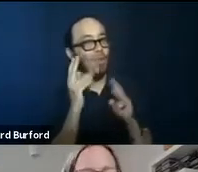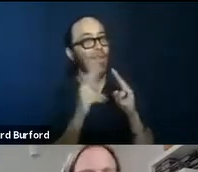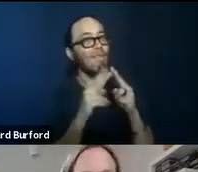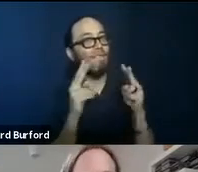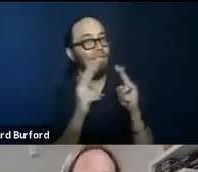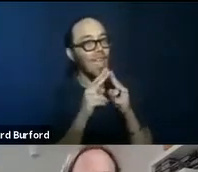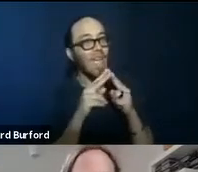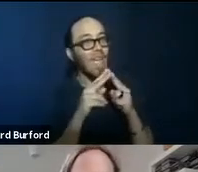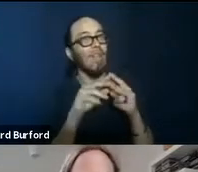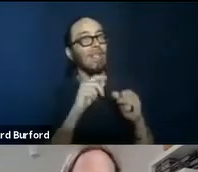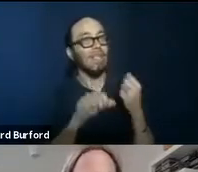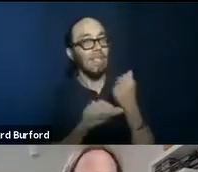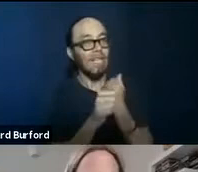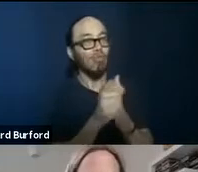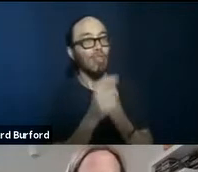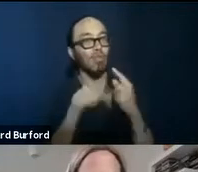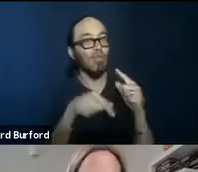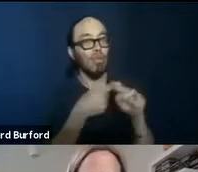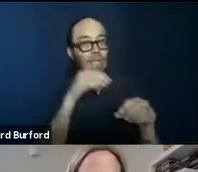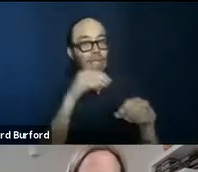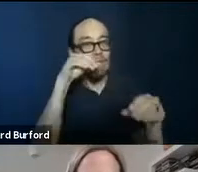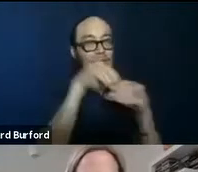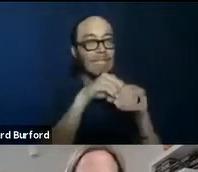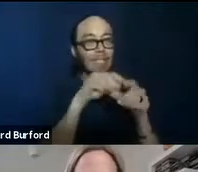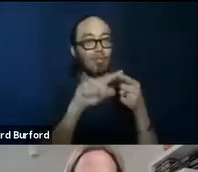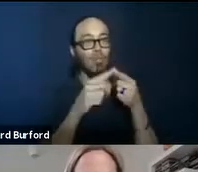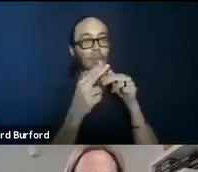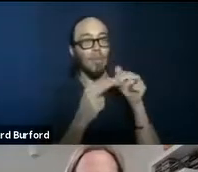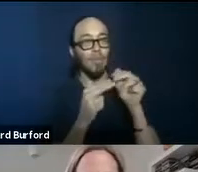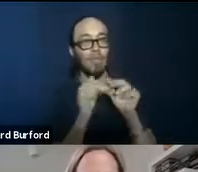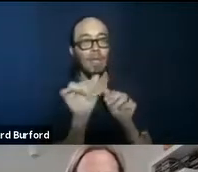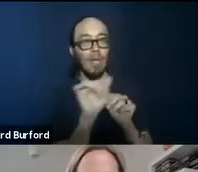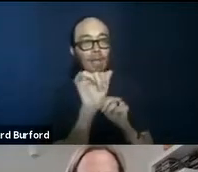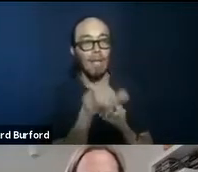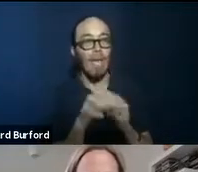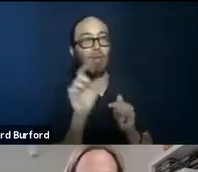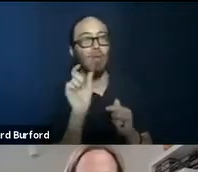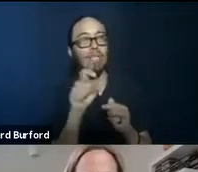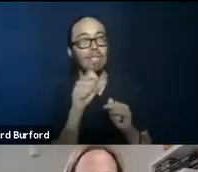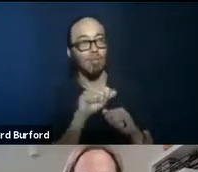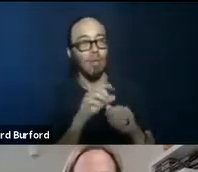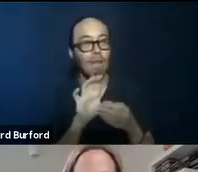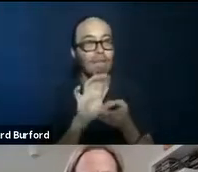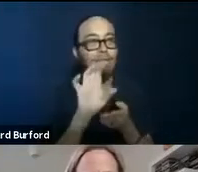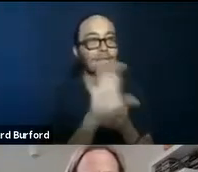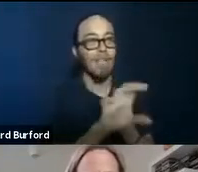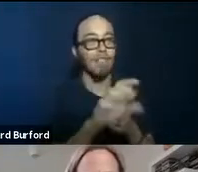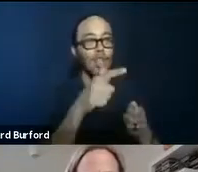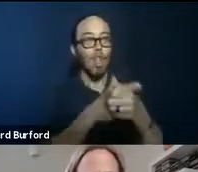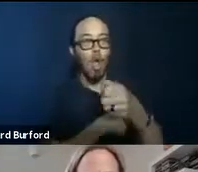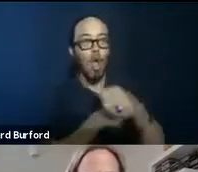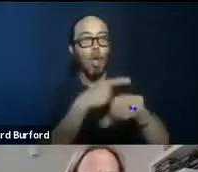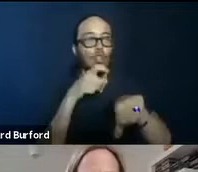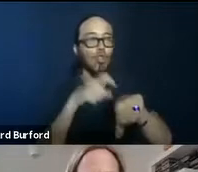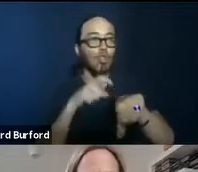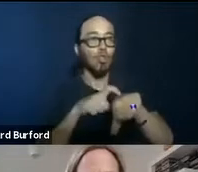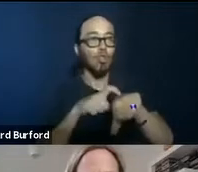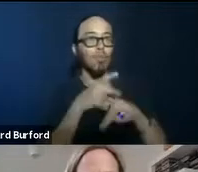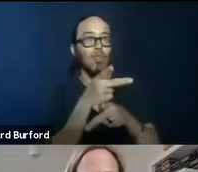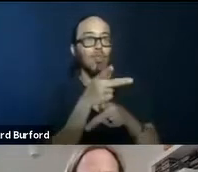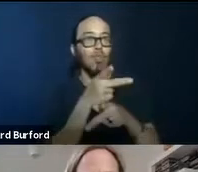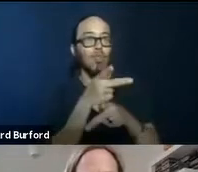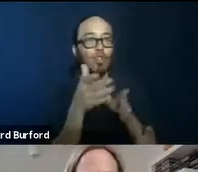into a facility like that. We need to invest in long-term care services so that they can meet the